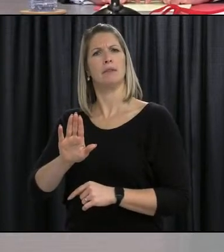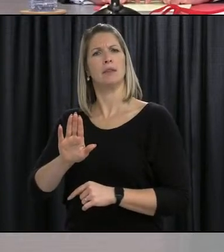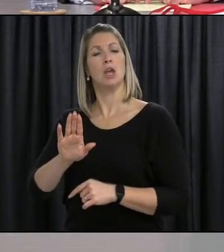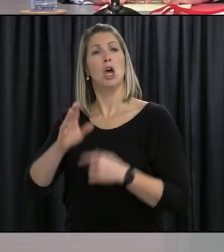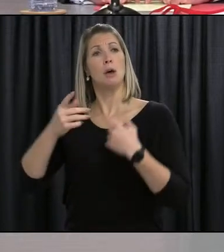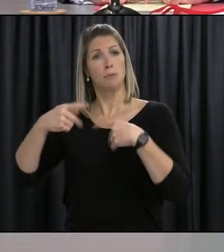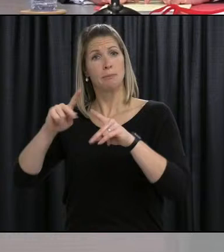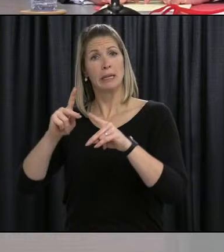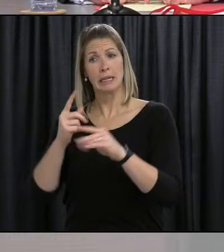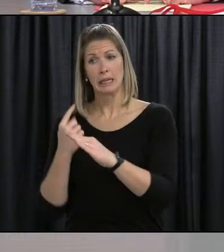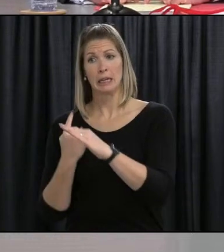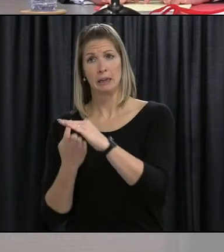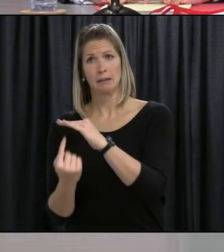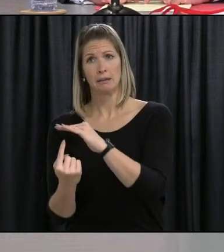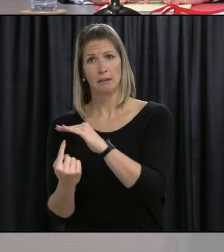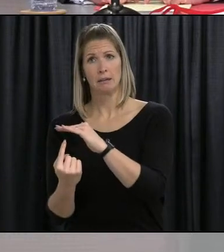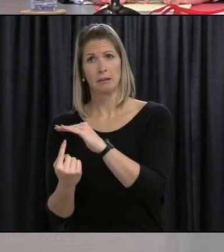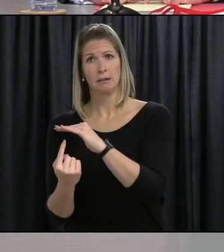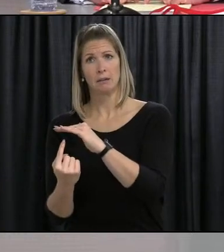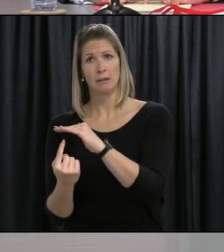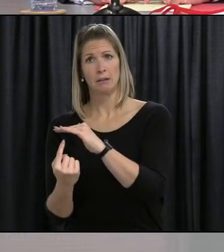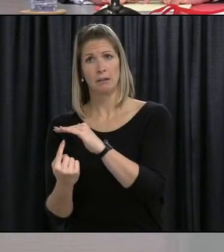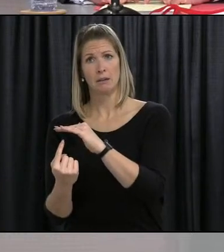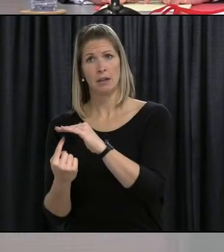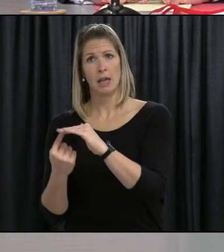but still end up developing the disease after that?